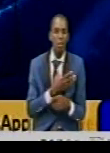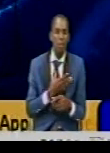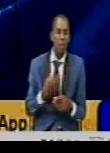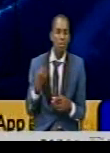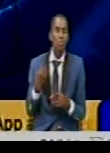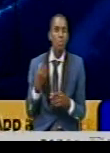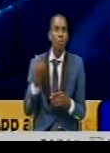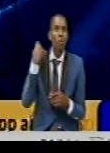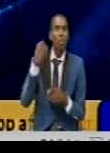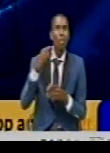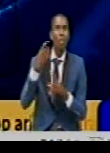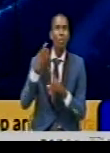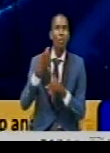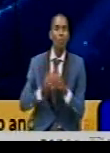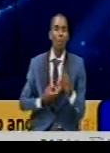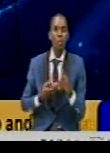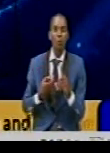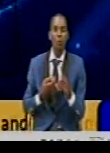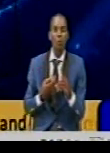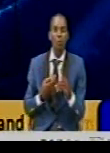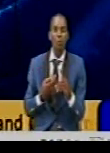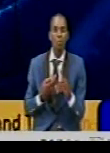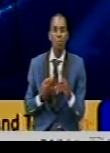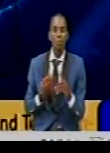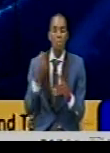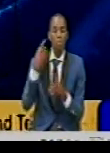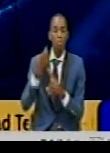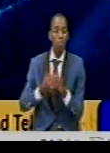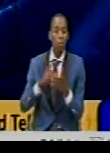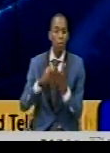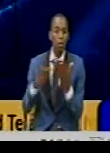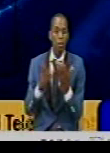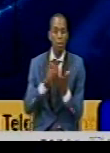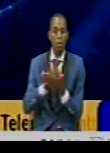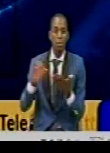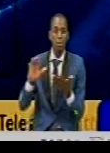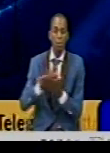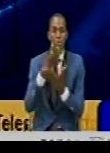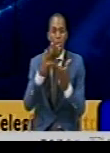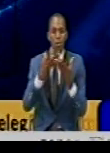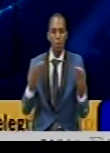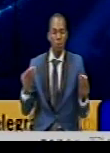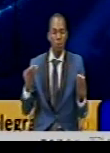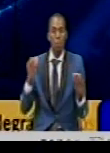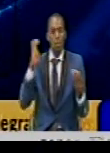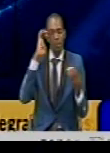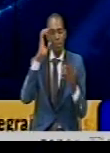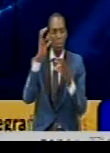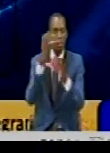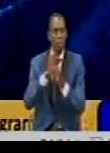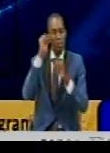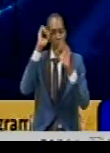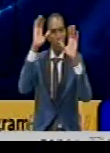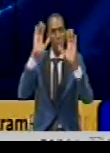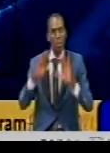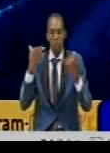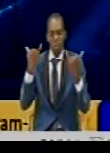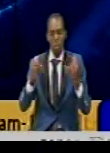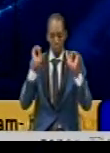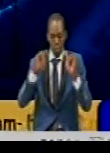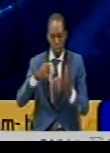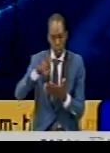of glasses. But during the last month's Divine Solution for All, he got